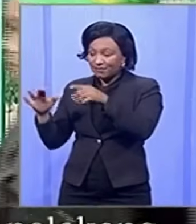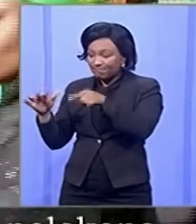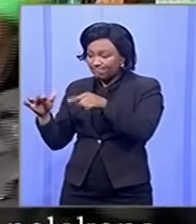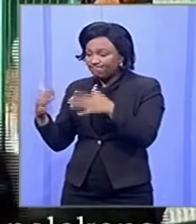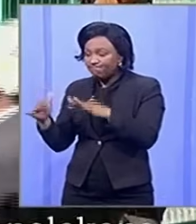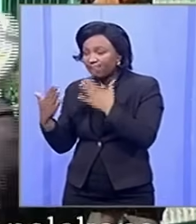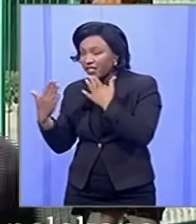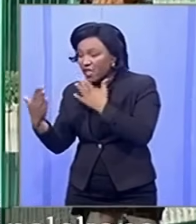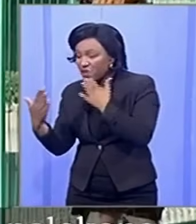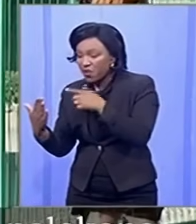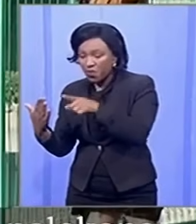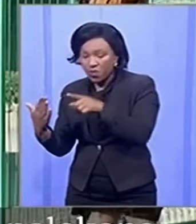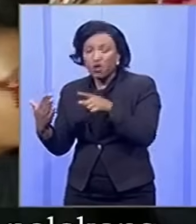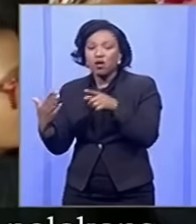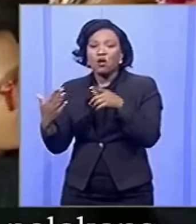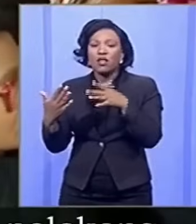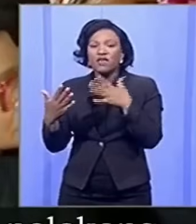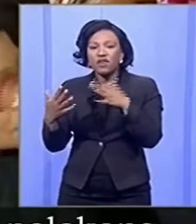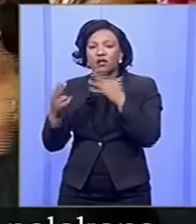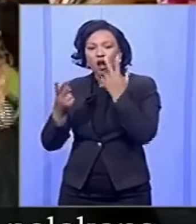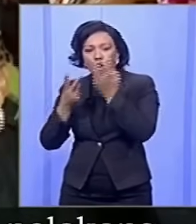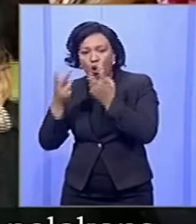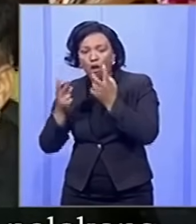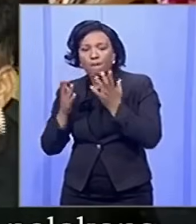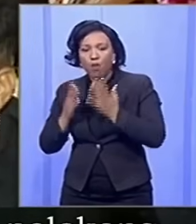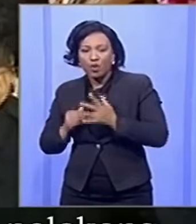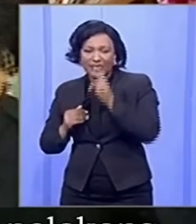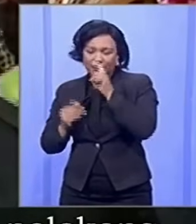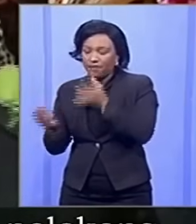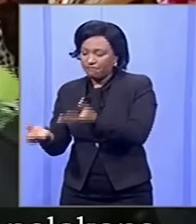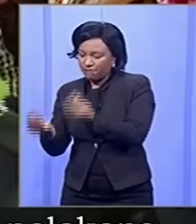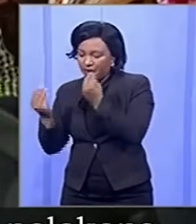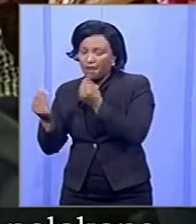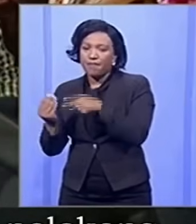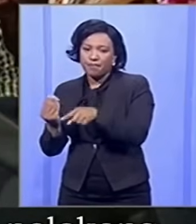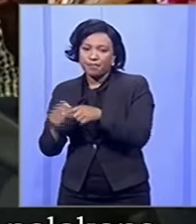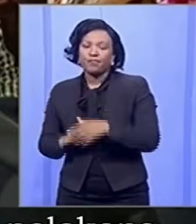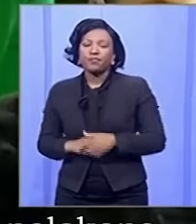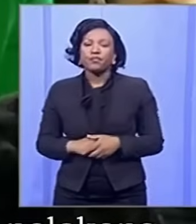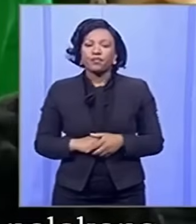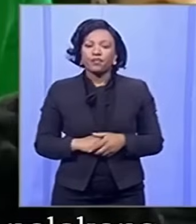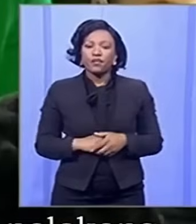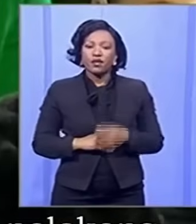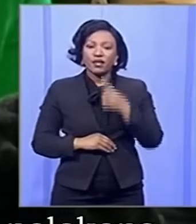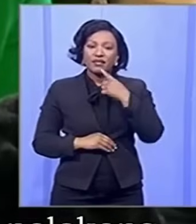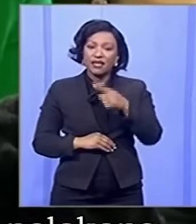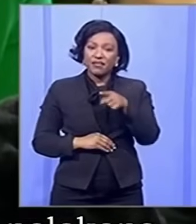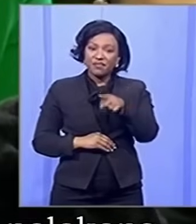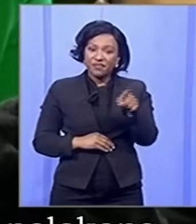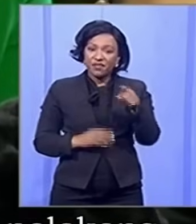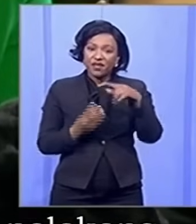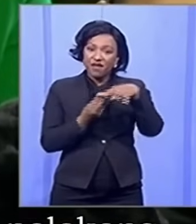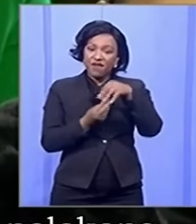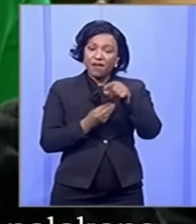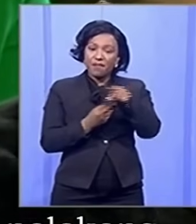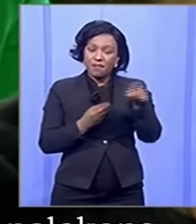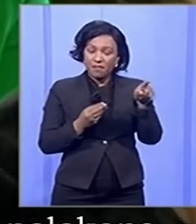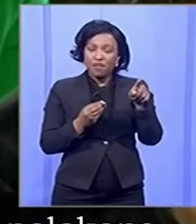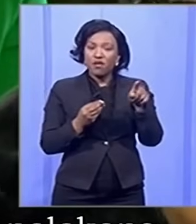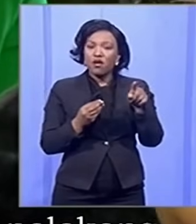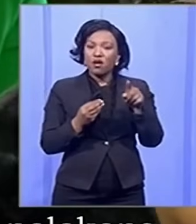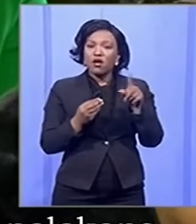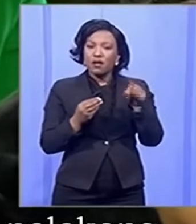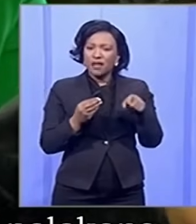to find the body of our sister. Mokgatlo wa baswa wa ANC o ipiletša go mmušo go tlhoma tekanyetšo ya mašeleng go lwantšha dikgaruru tša